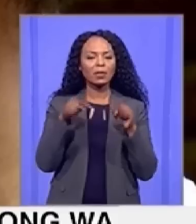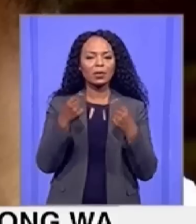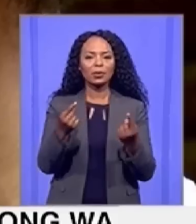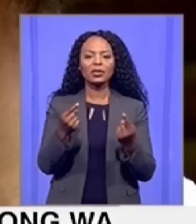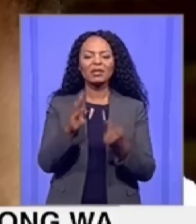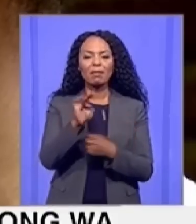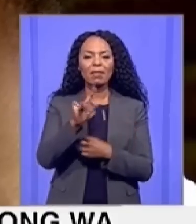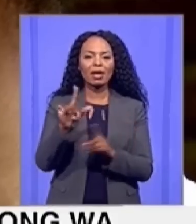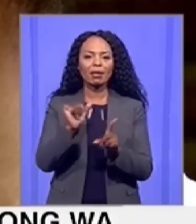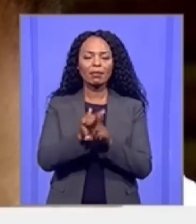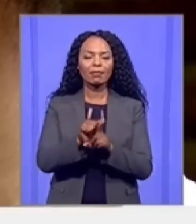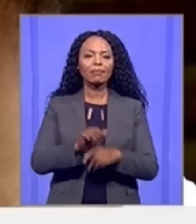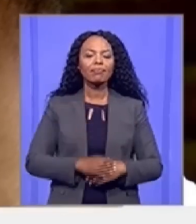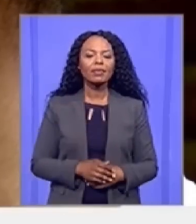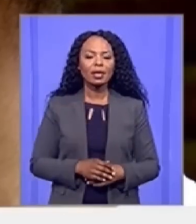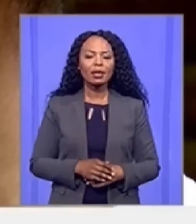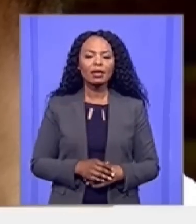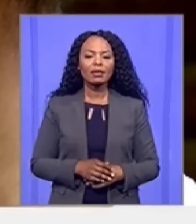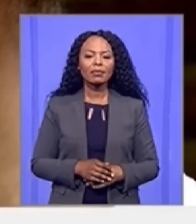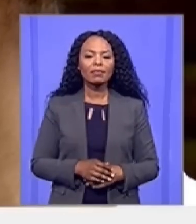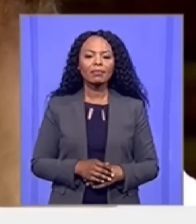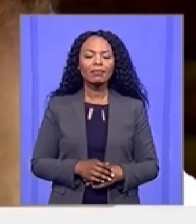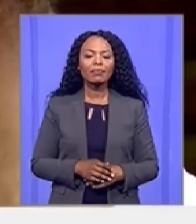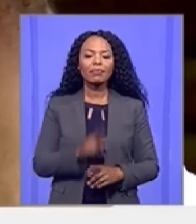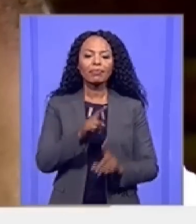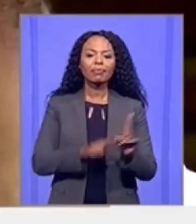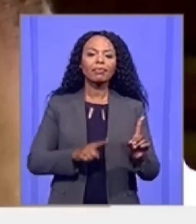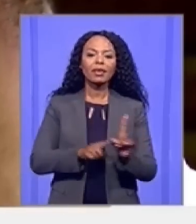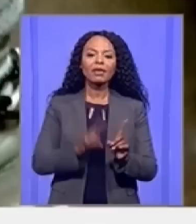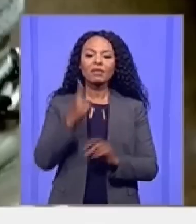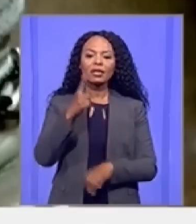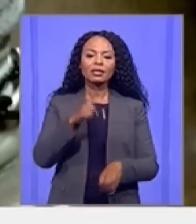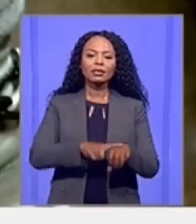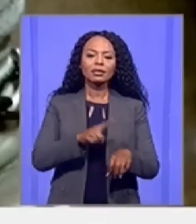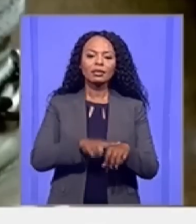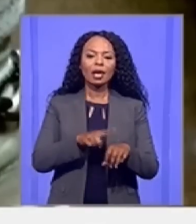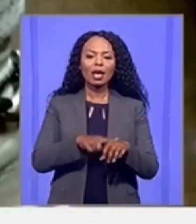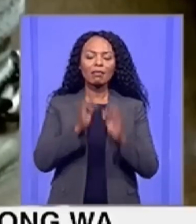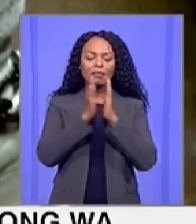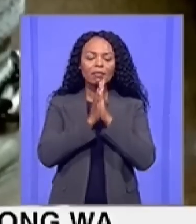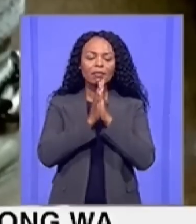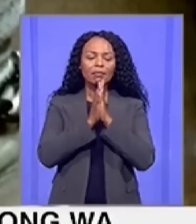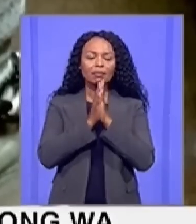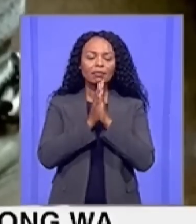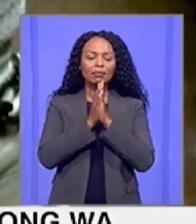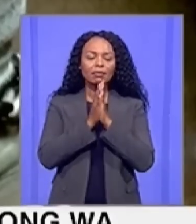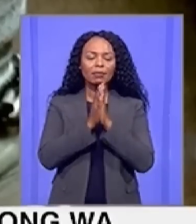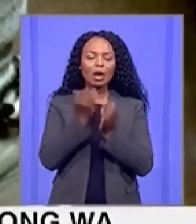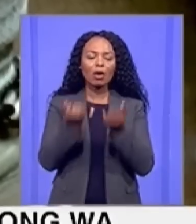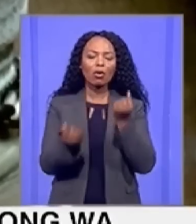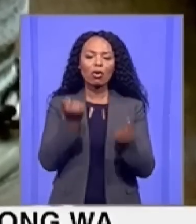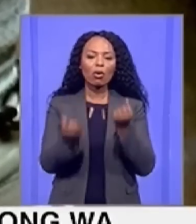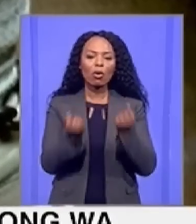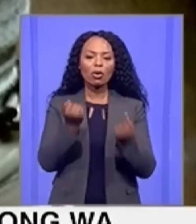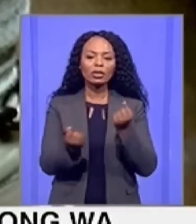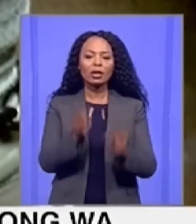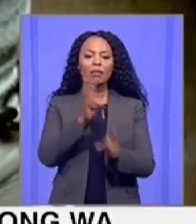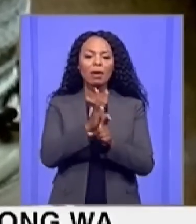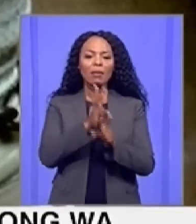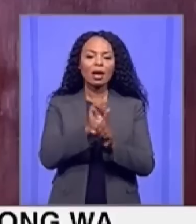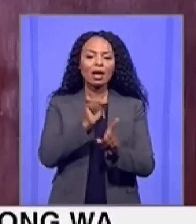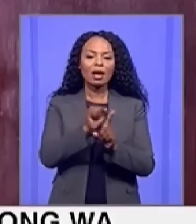Go farologana le Makutumana yo e neng e le lekgetlo lwa ntlha a bonala a rapela fa pele ga lekgotlatshekelo dithapelo tsa ga mmagwe Katlego